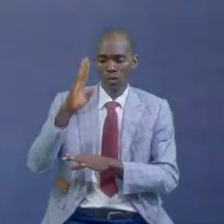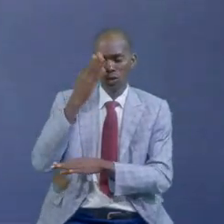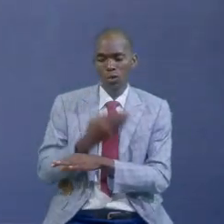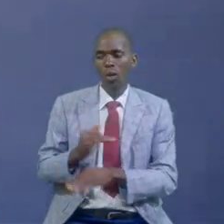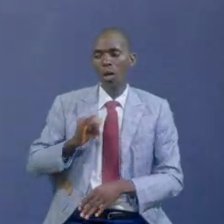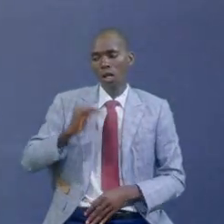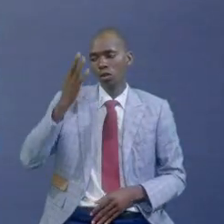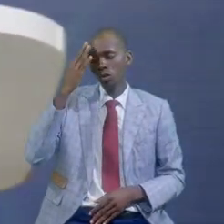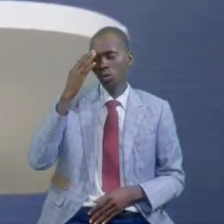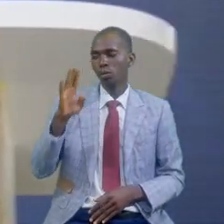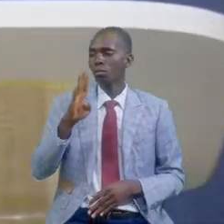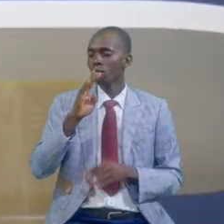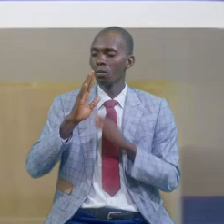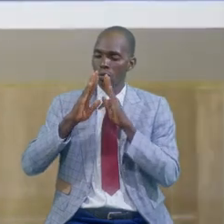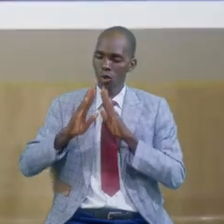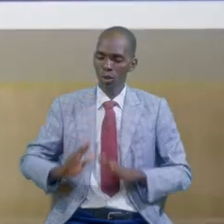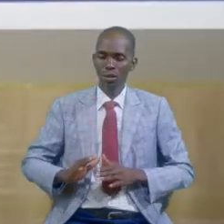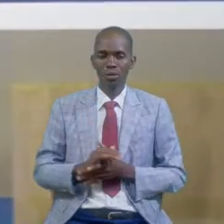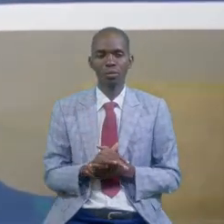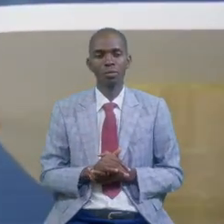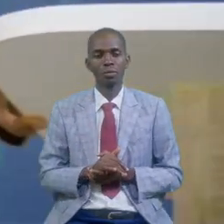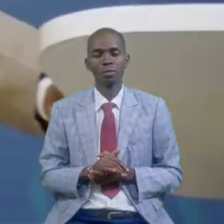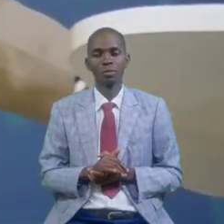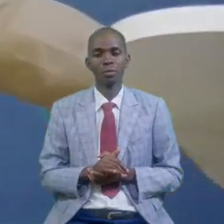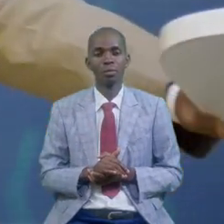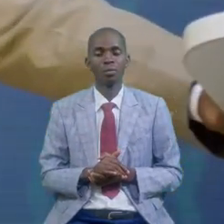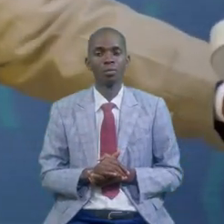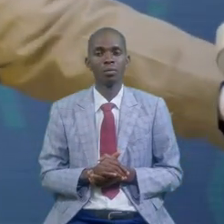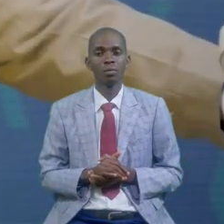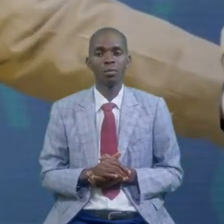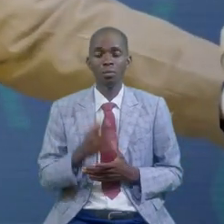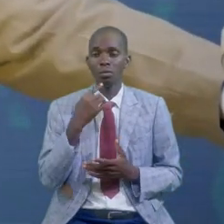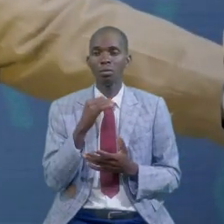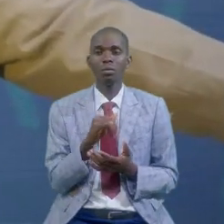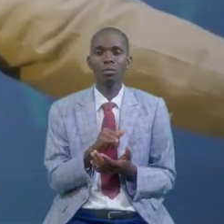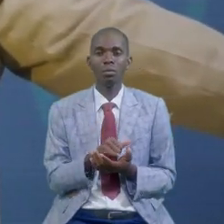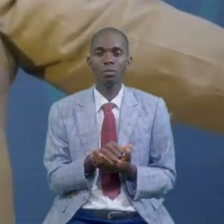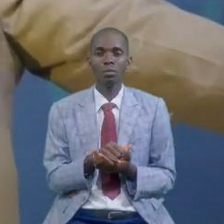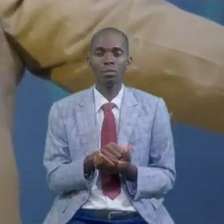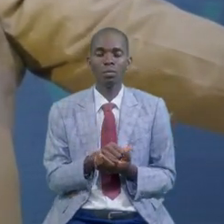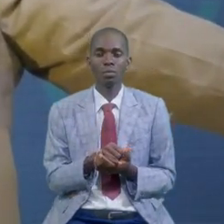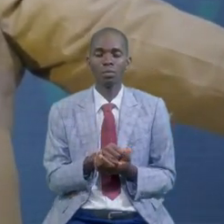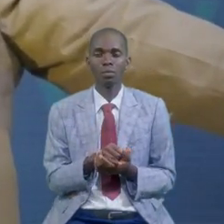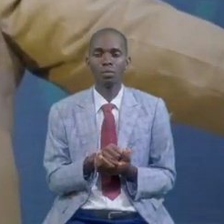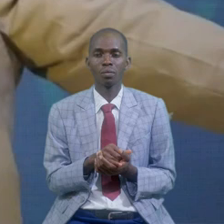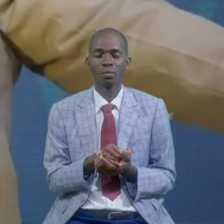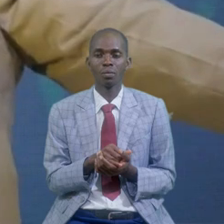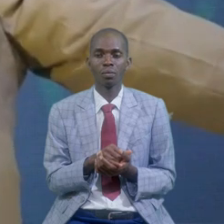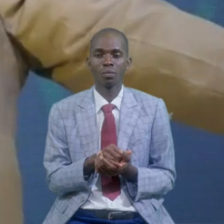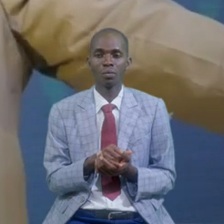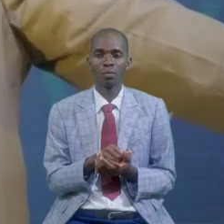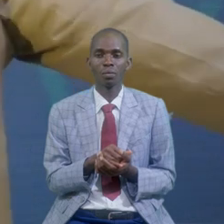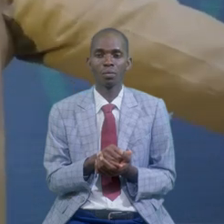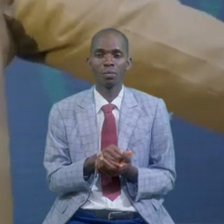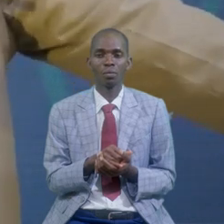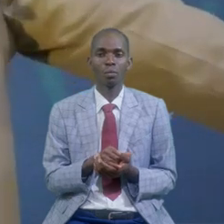peace. The sons of the prophets had revelation, but they